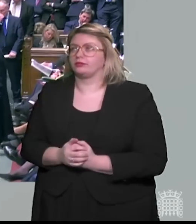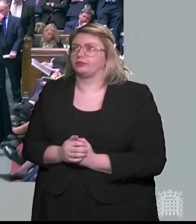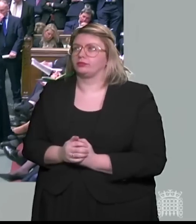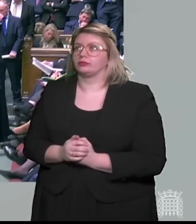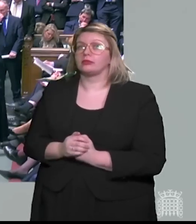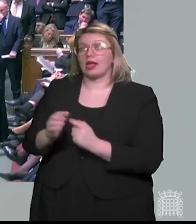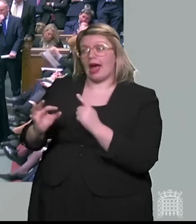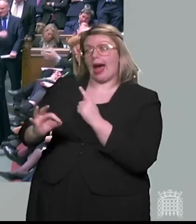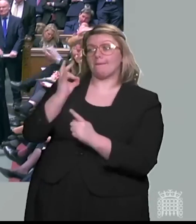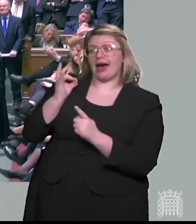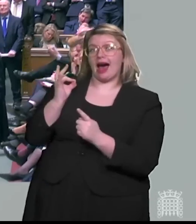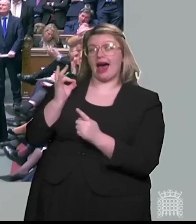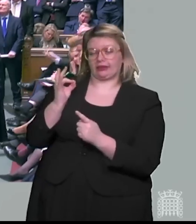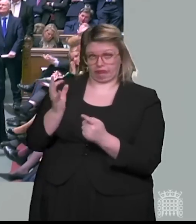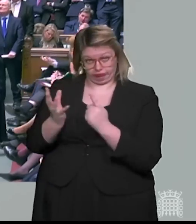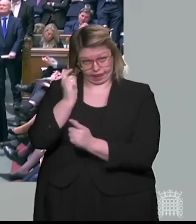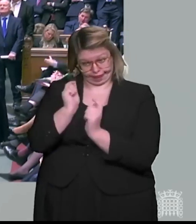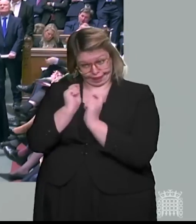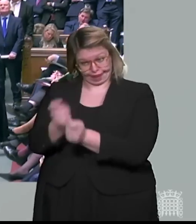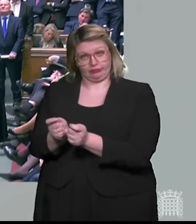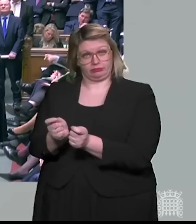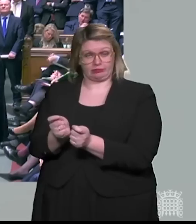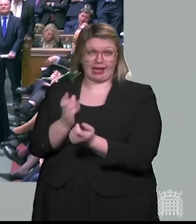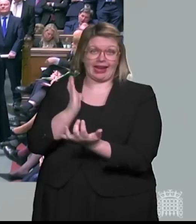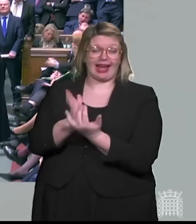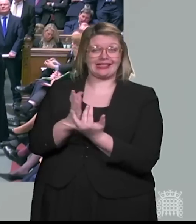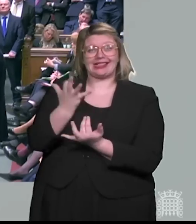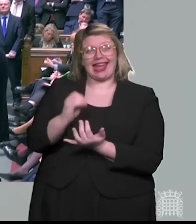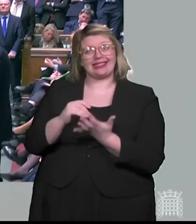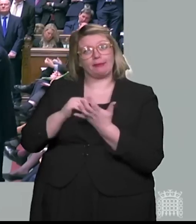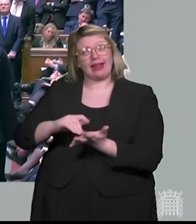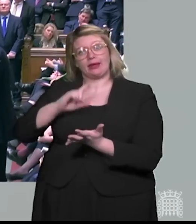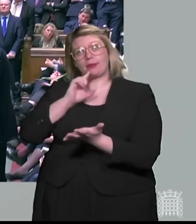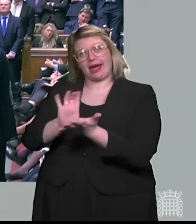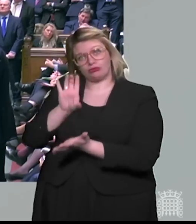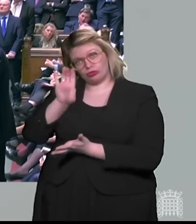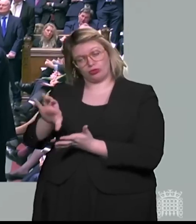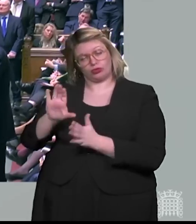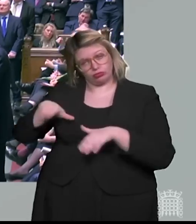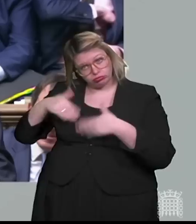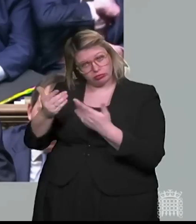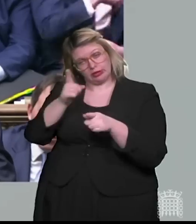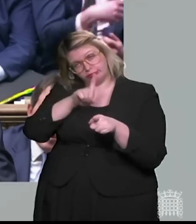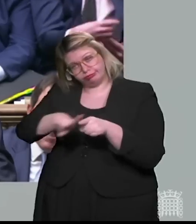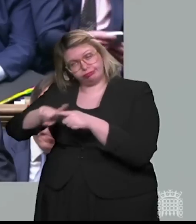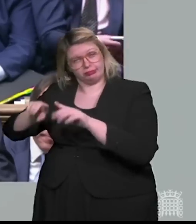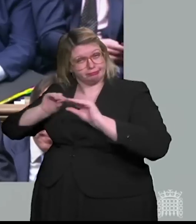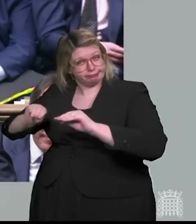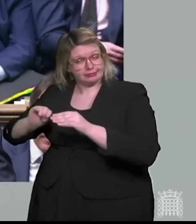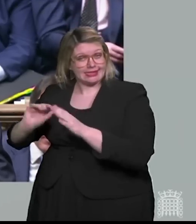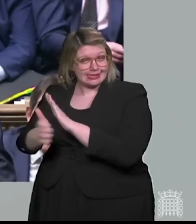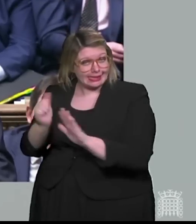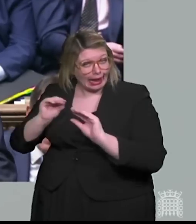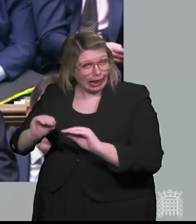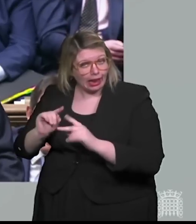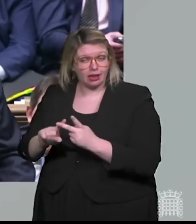application is successful, they'll have access to £80 million of support for a range of interventions including skills,